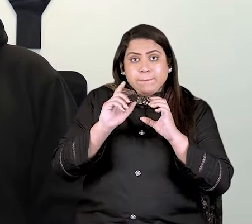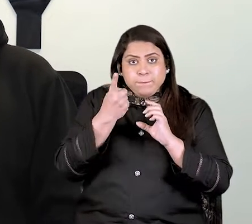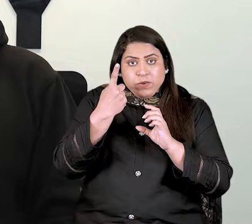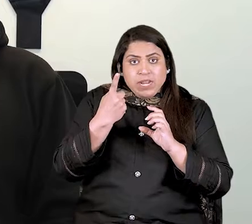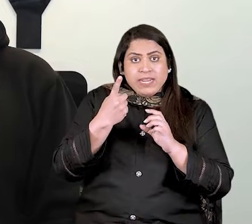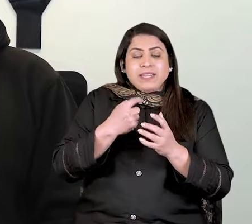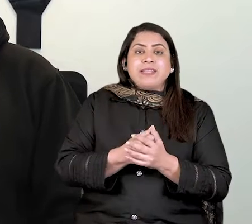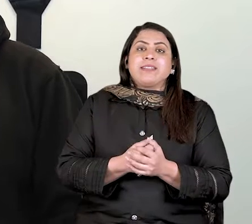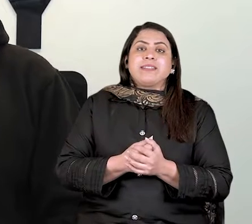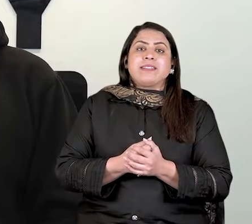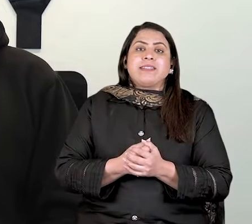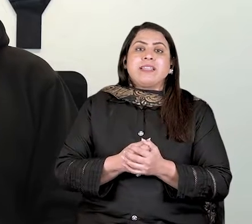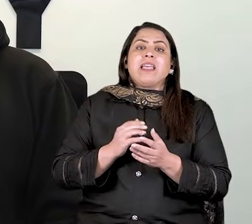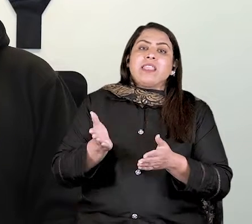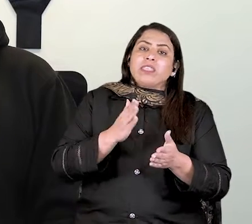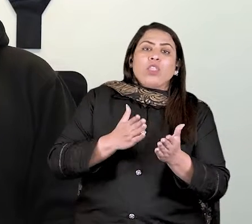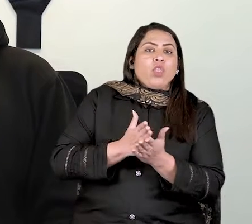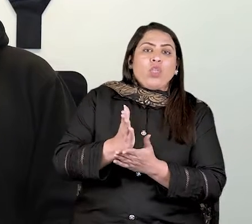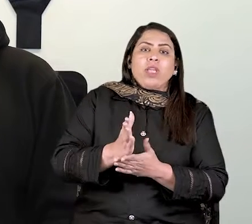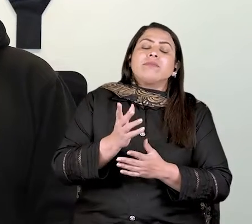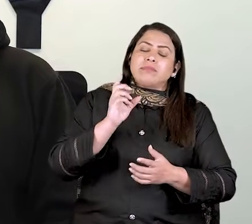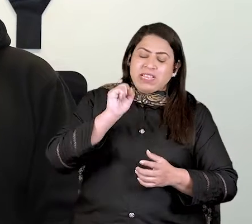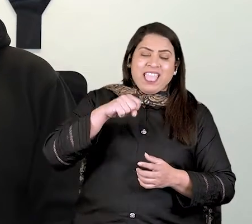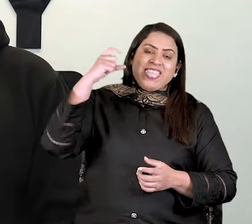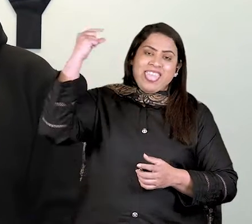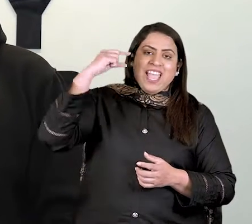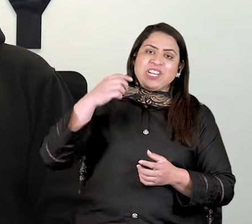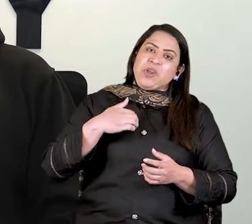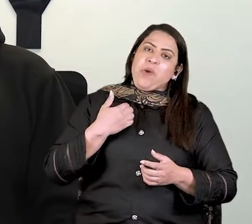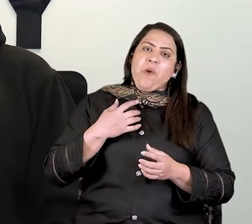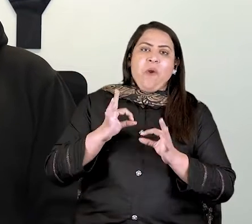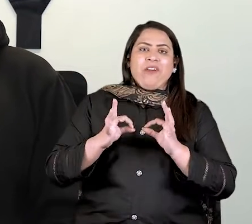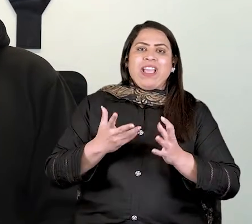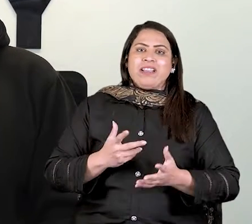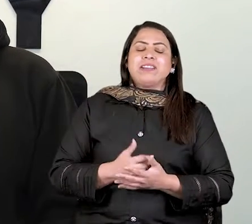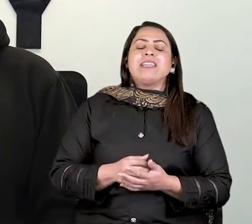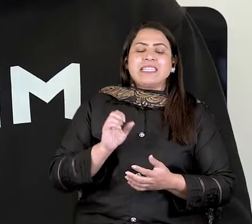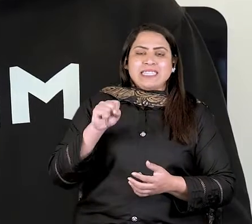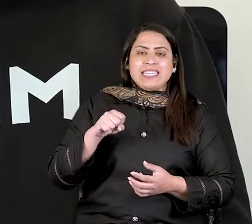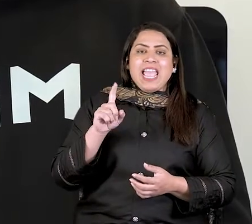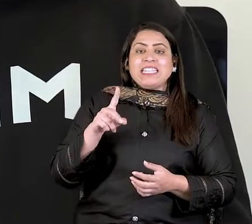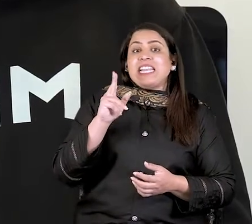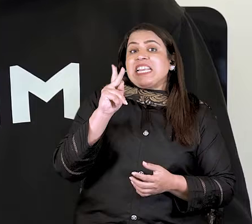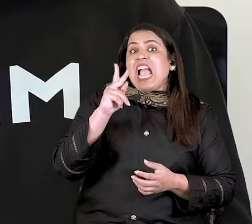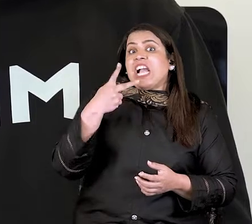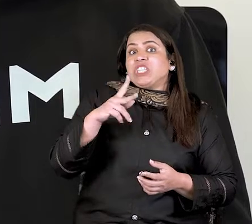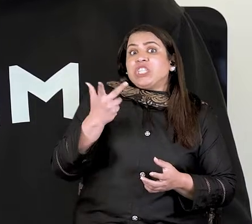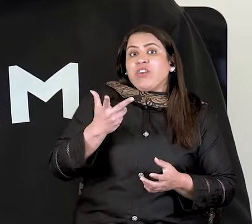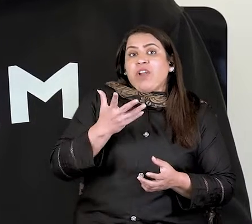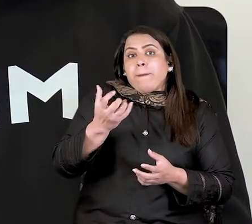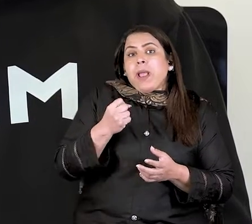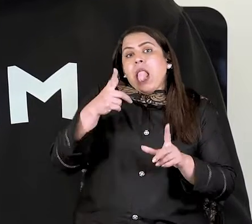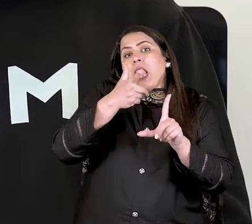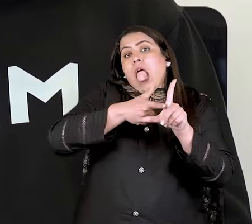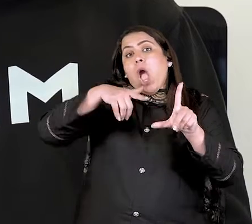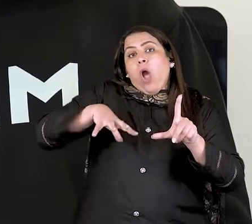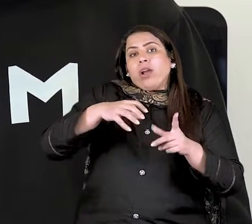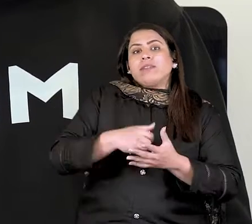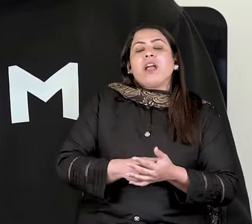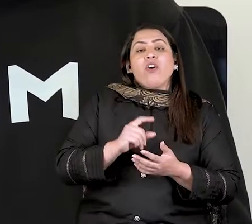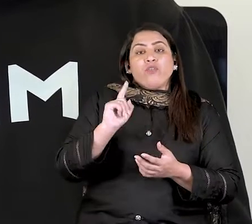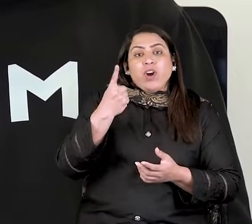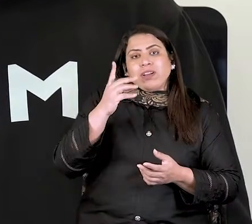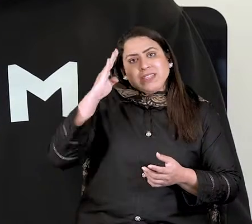so for us, burgers was a no-brainer. It was a natural part. Oh, of course. Exactly. Yeah, and Kashif, why did you bring it to